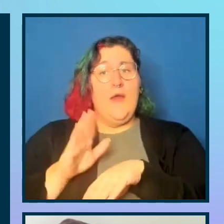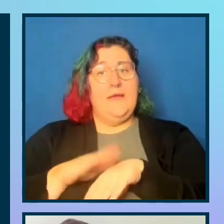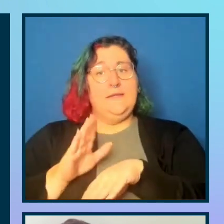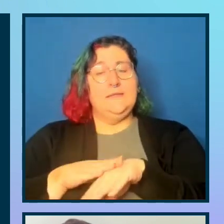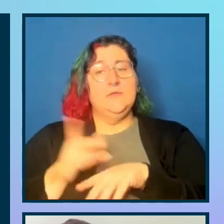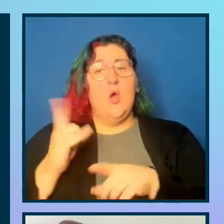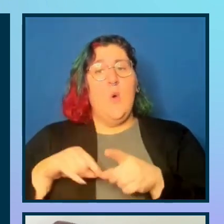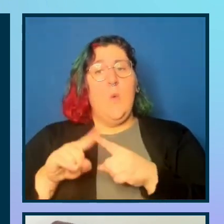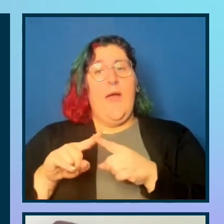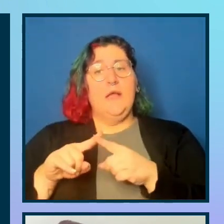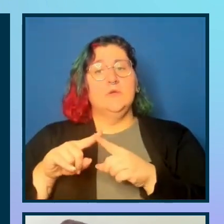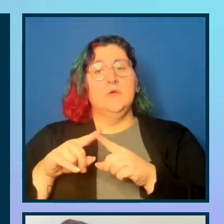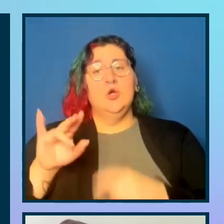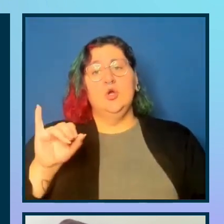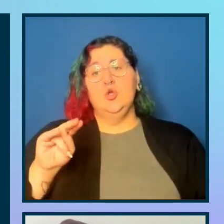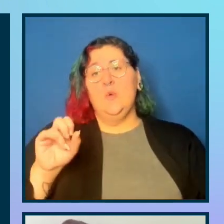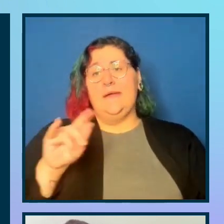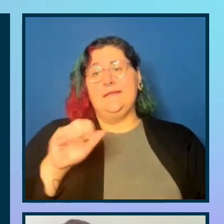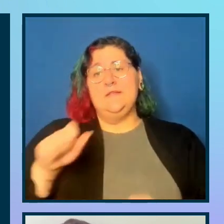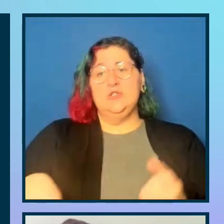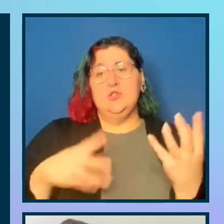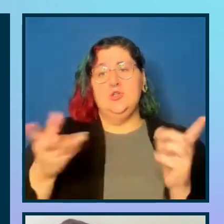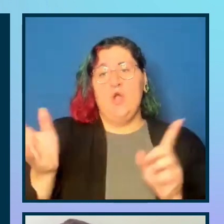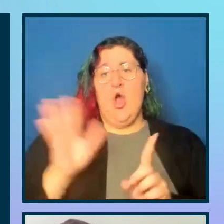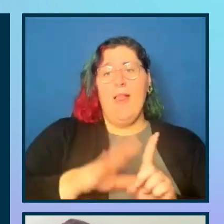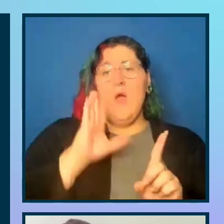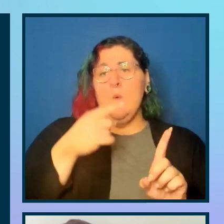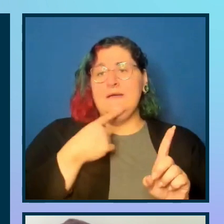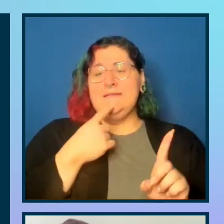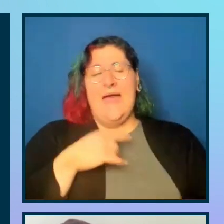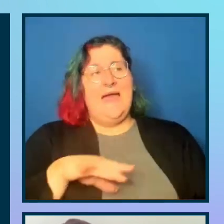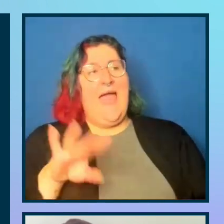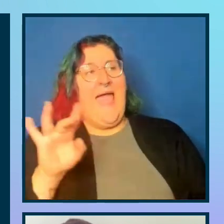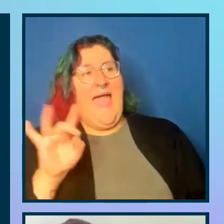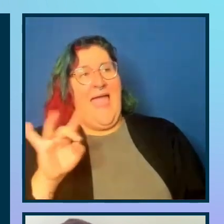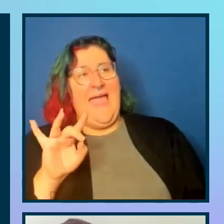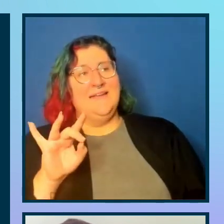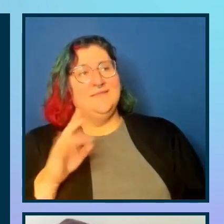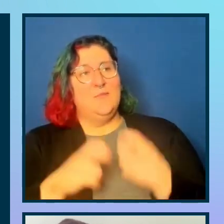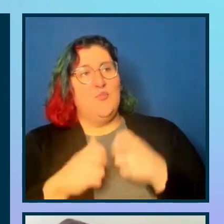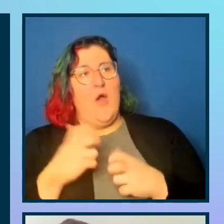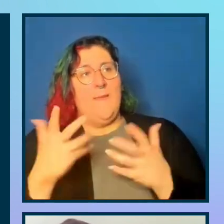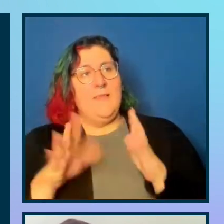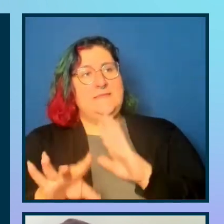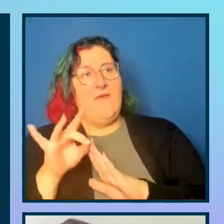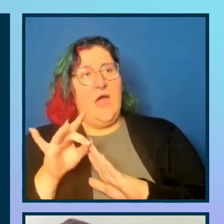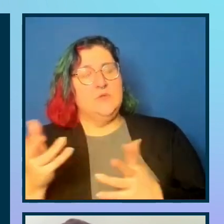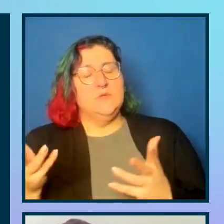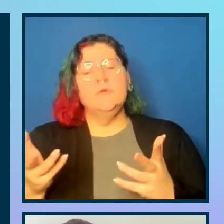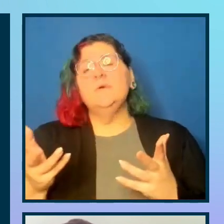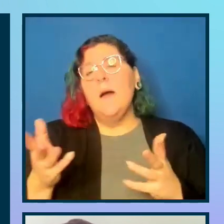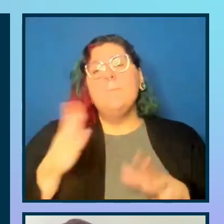see 6-8 vulnerabilities found in the red text. So, but my suggestion is to look for native elements,